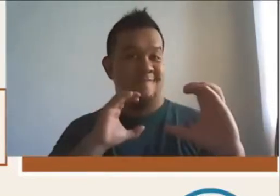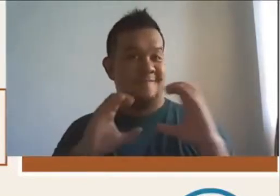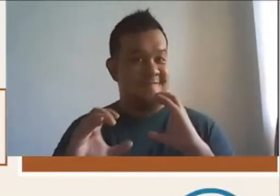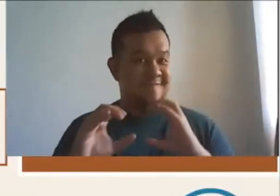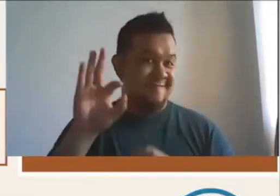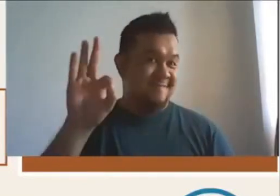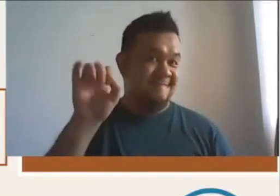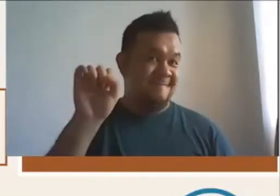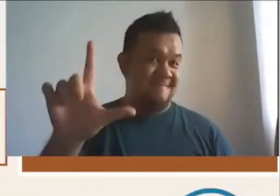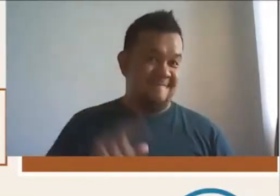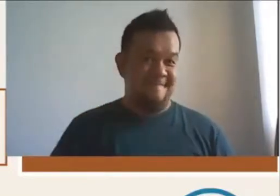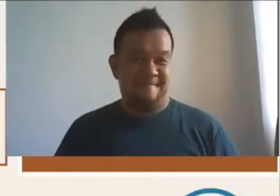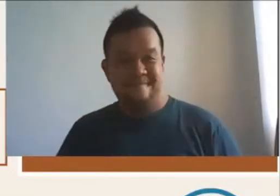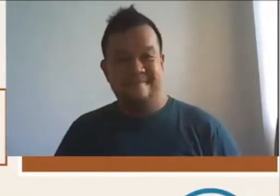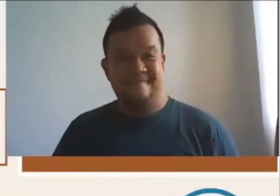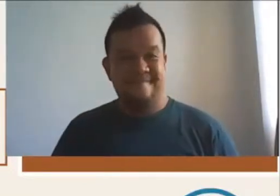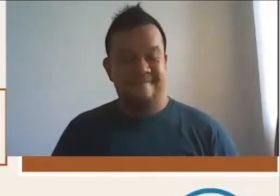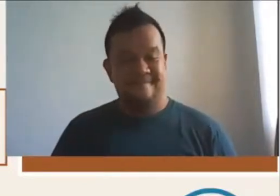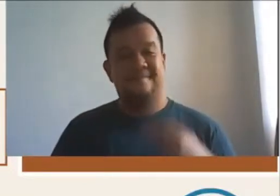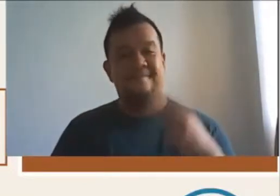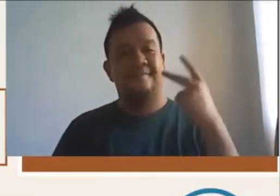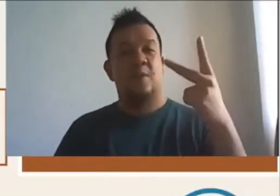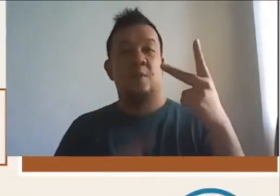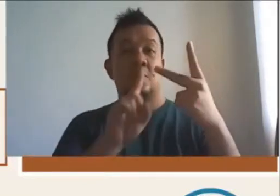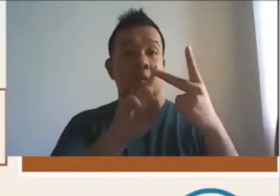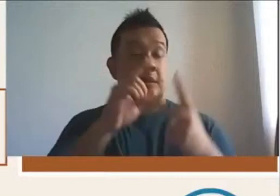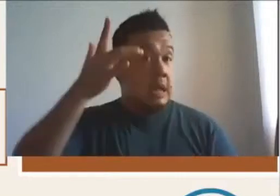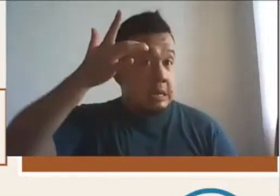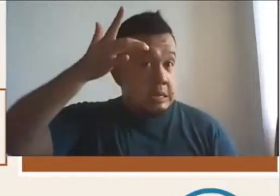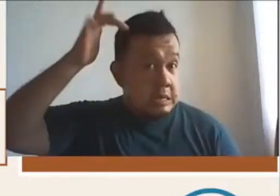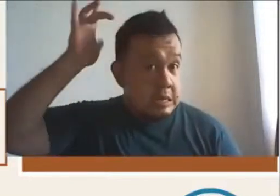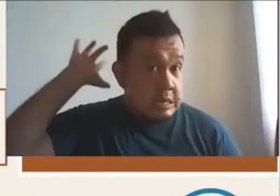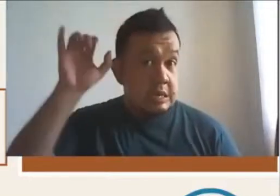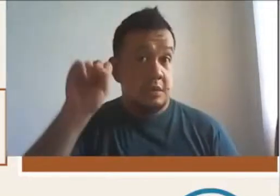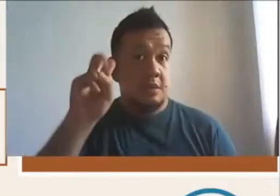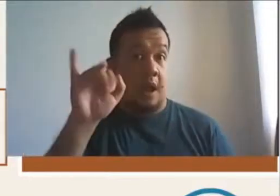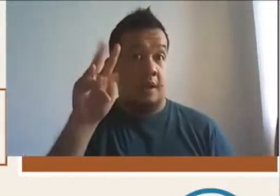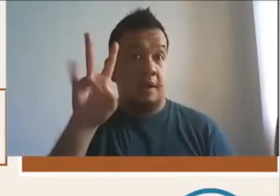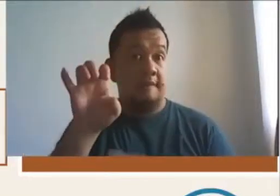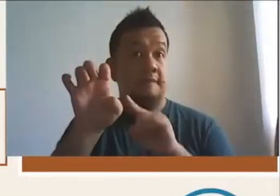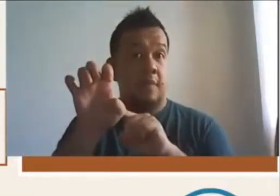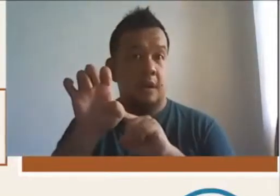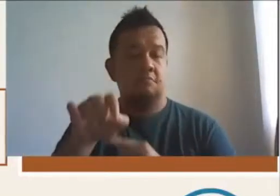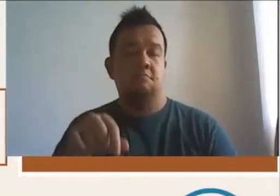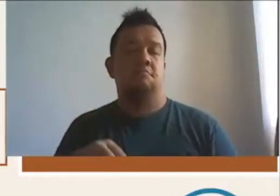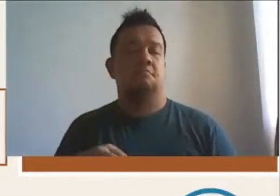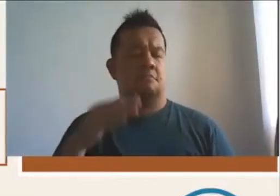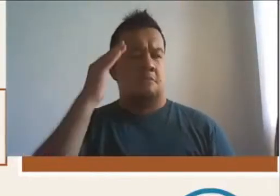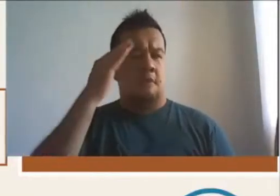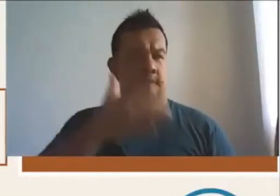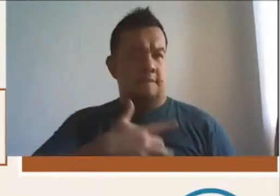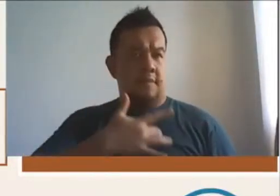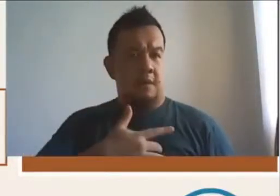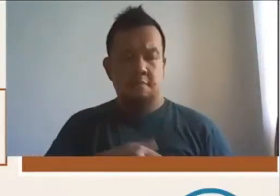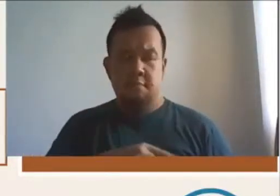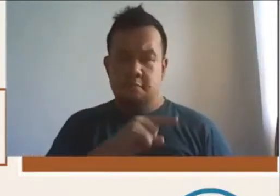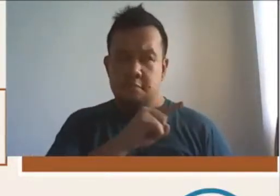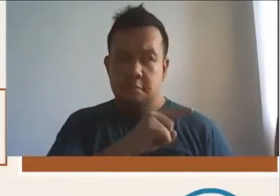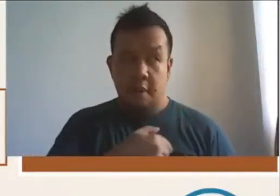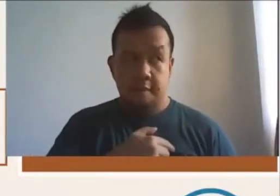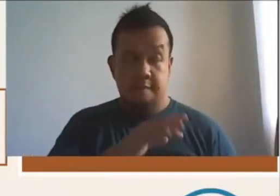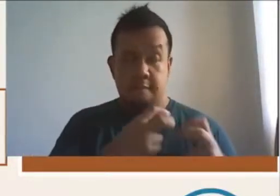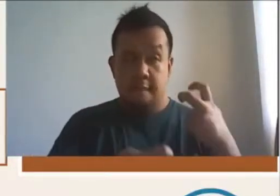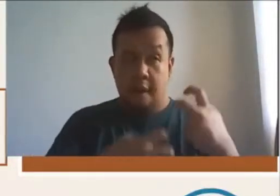Sensitivity naman, next. We have feelings. Kunyari, yung mga family namin may problem, we can actually feel